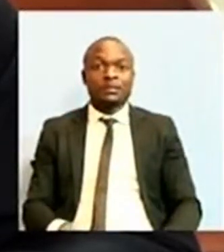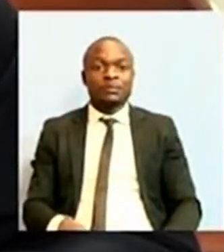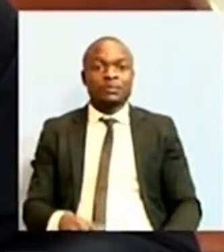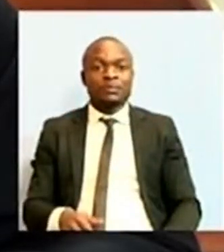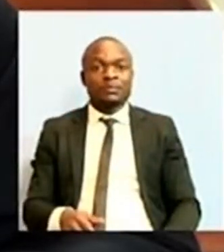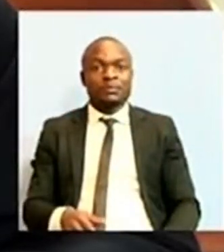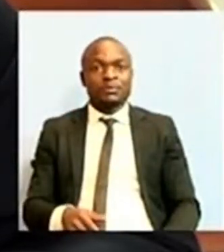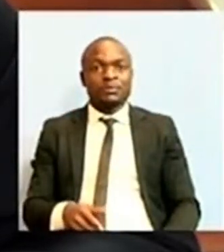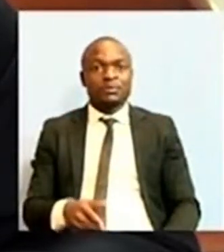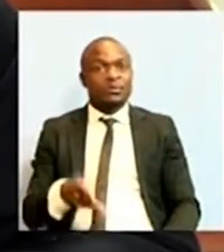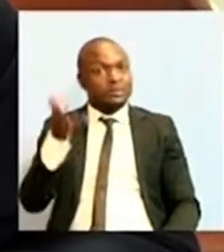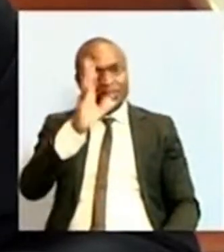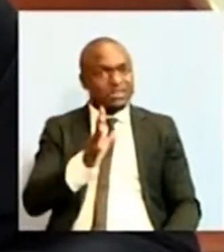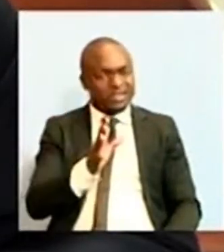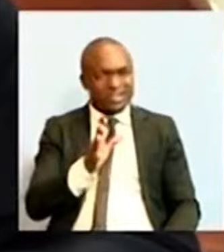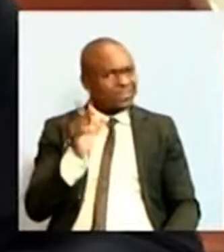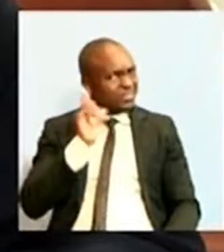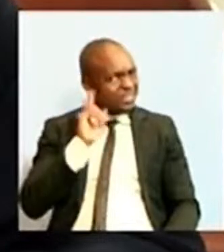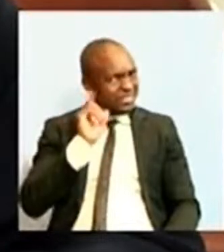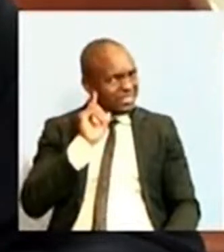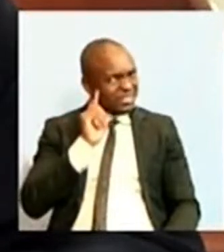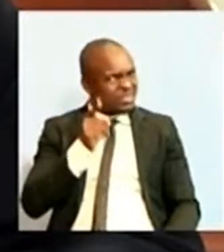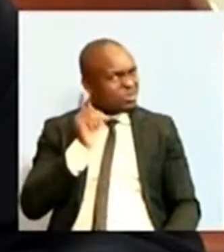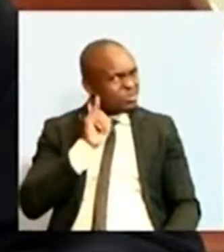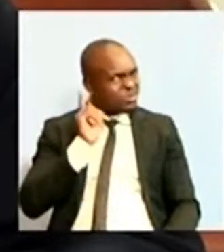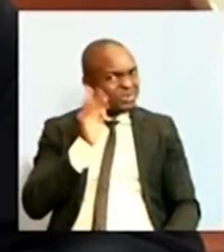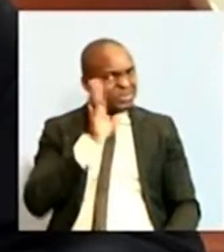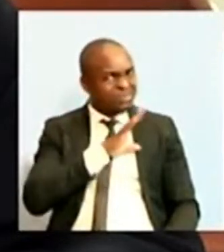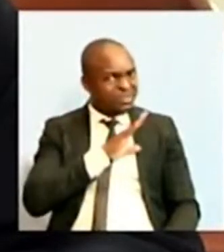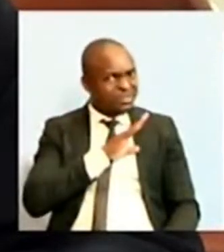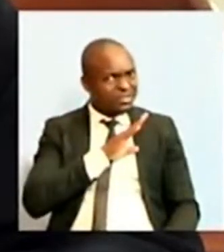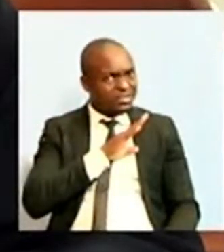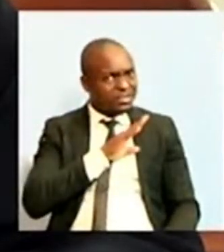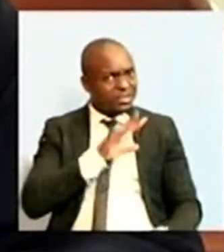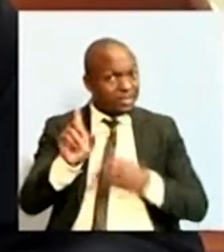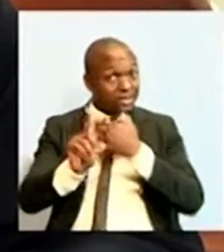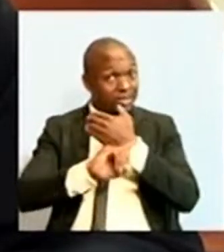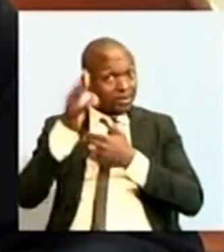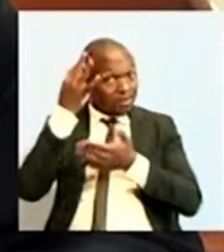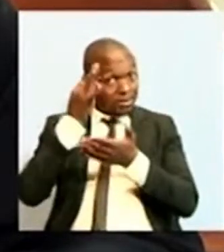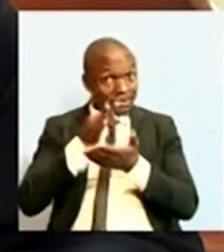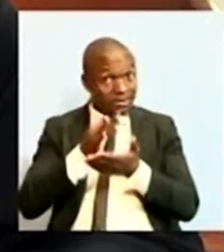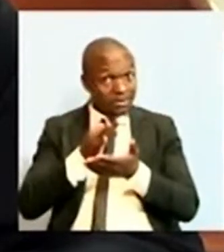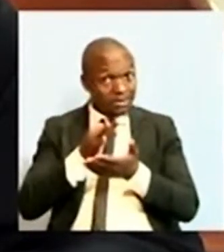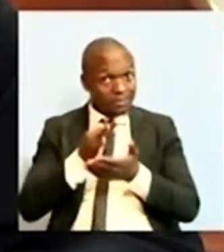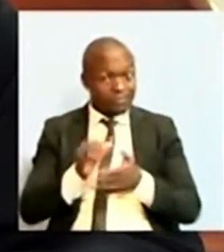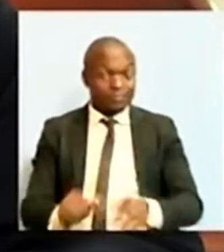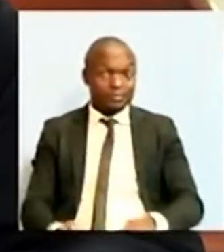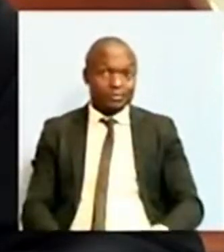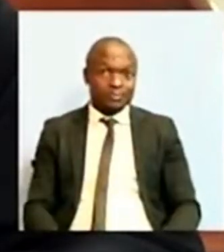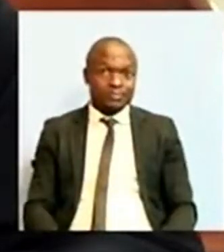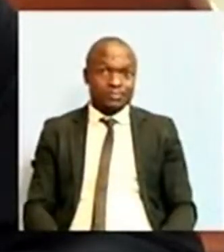on that day? Were you listening, Town Clerk?